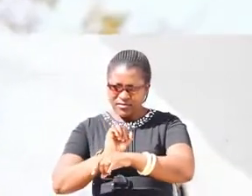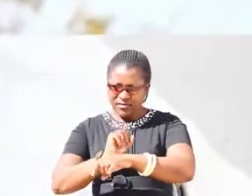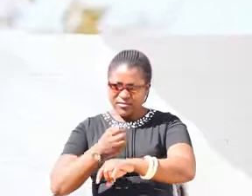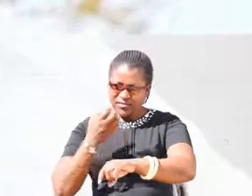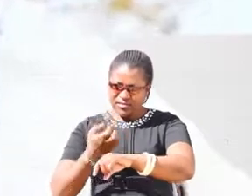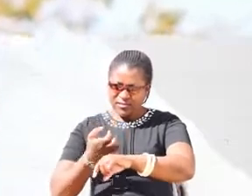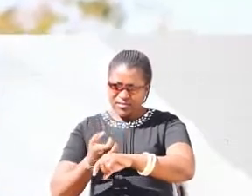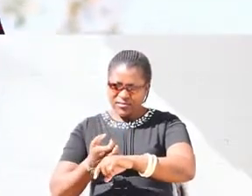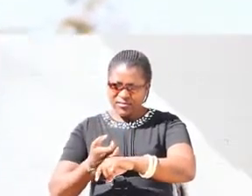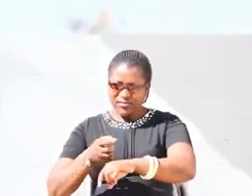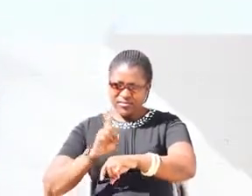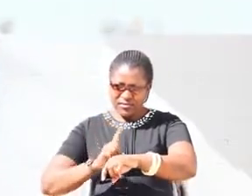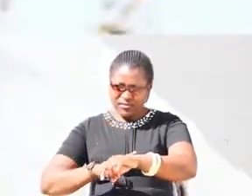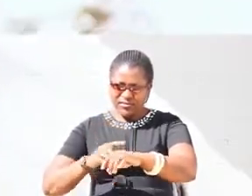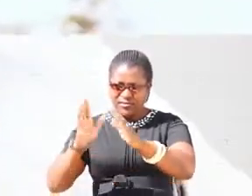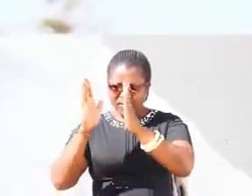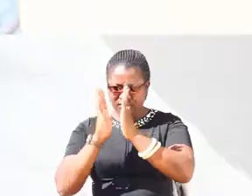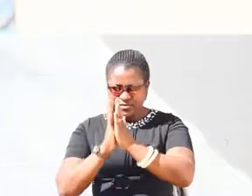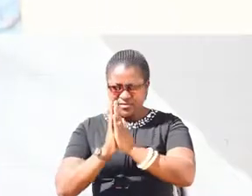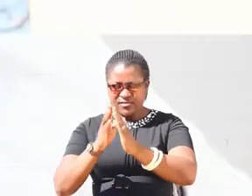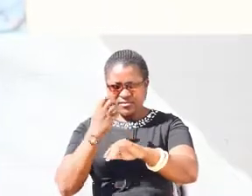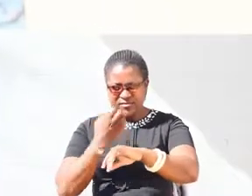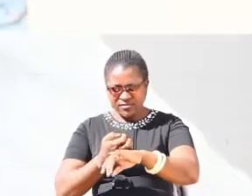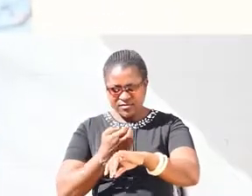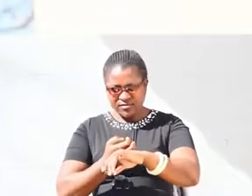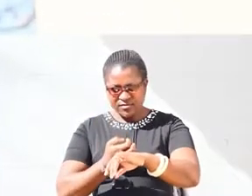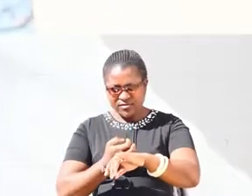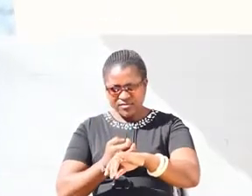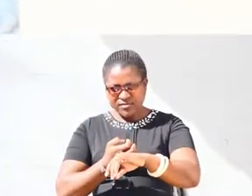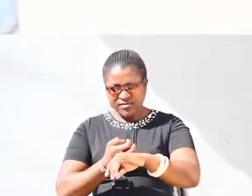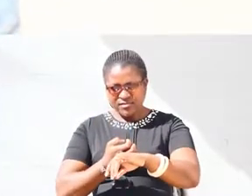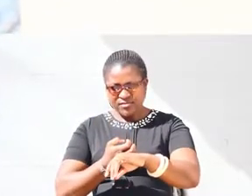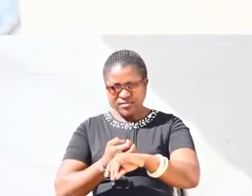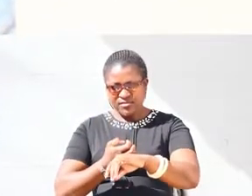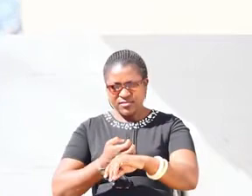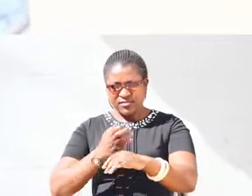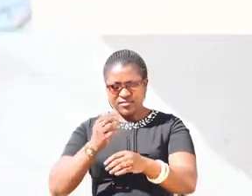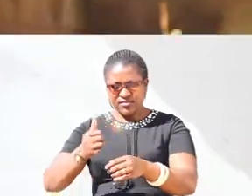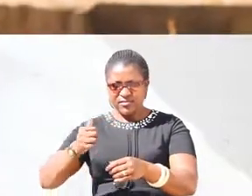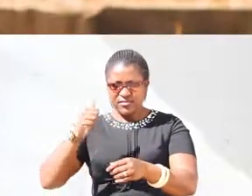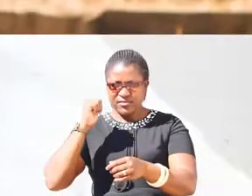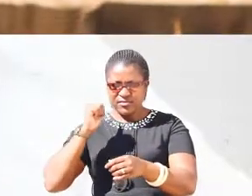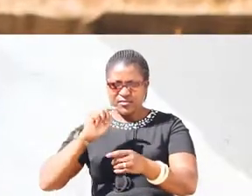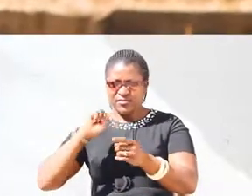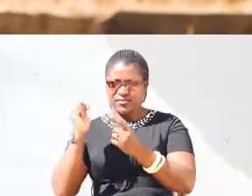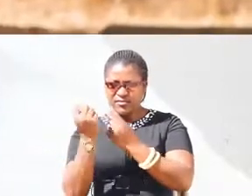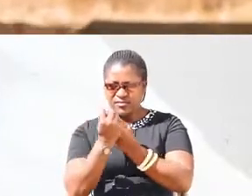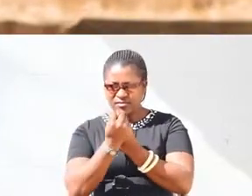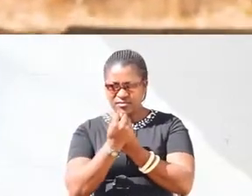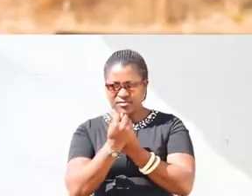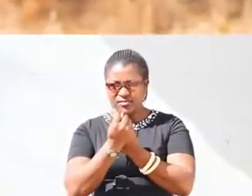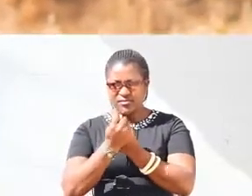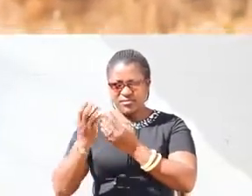kubelegesya, jamba kupaela kupaelesya. Antagonism and tribalism, tuziga